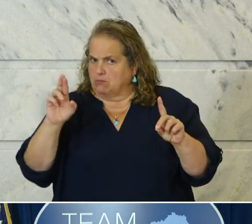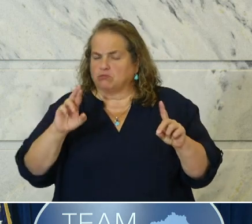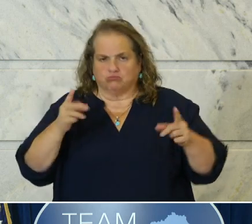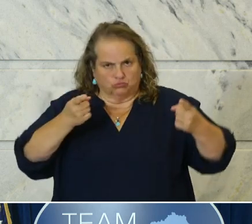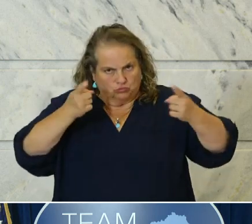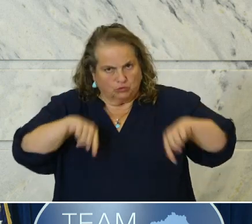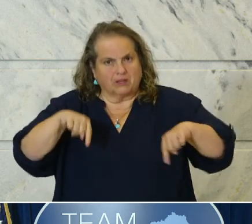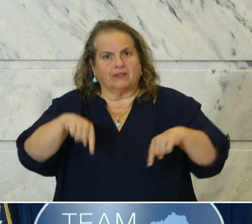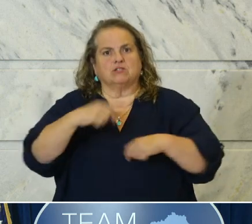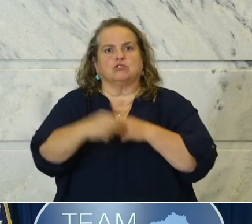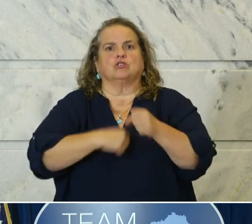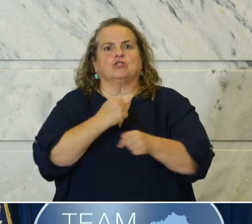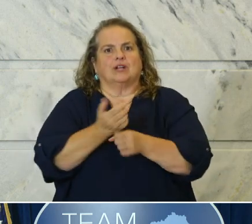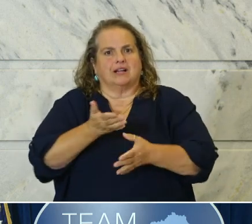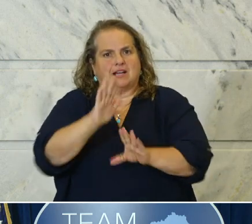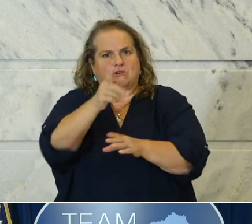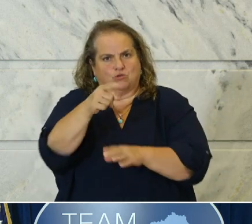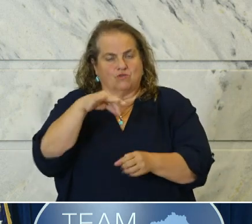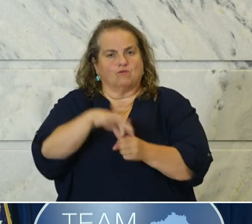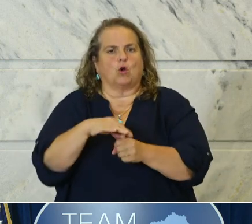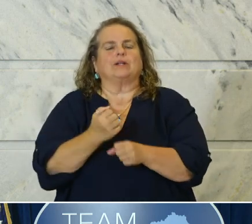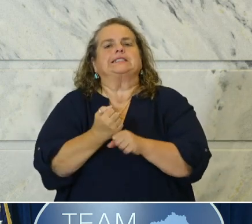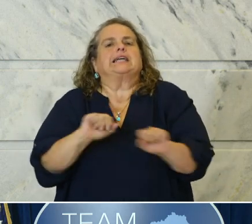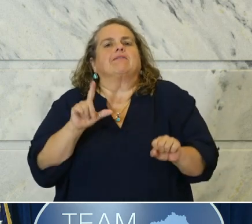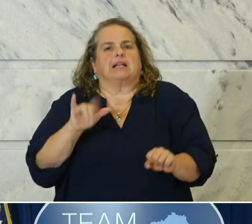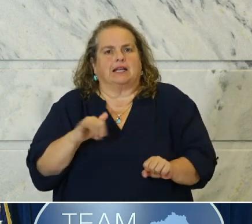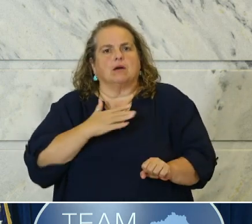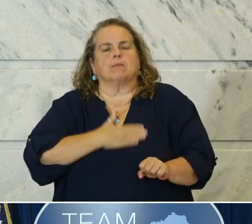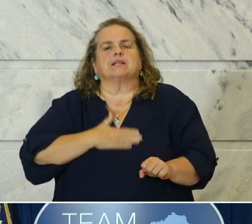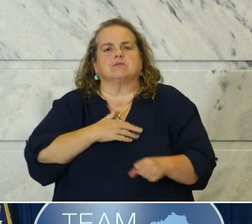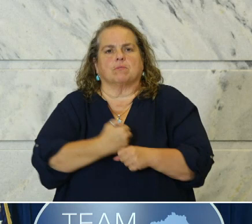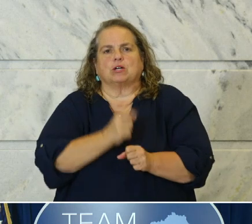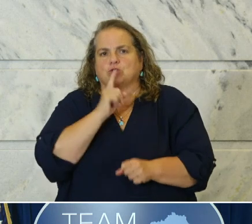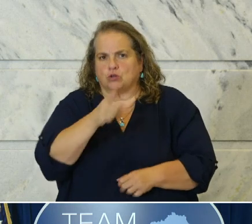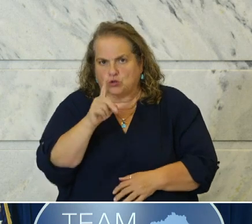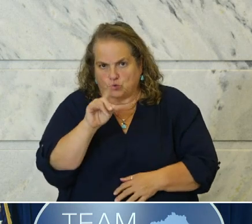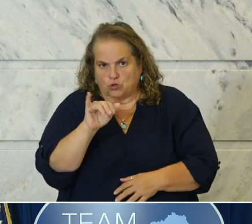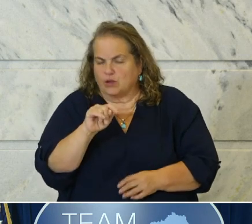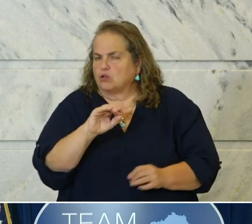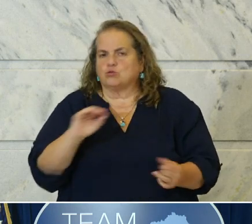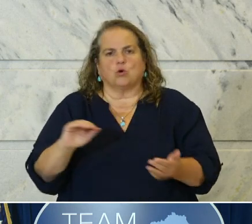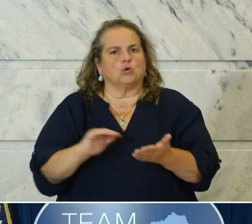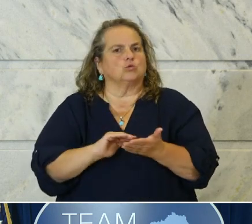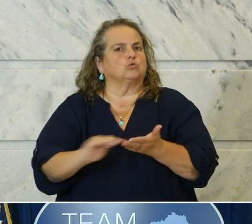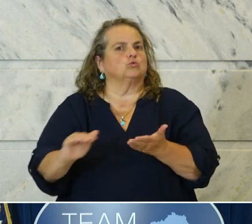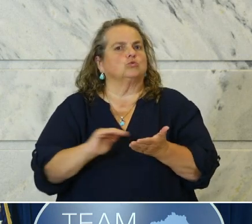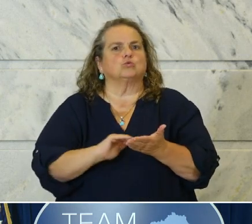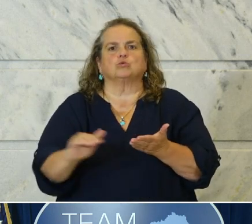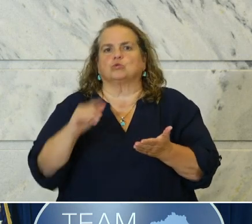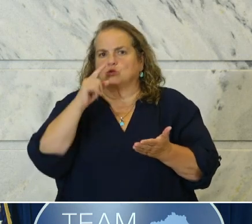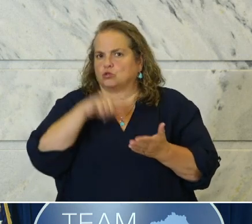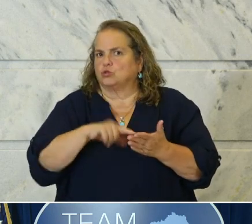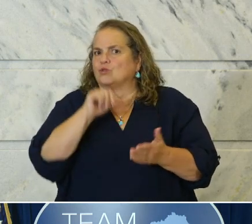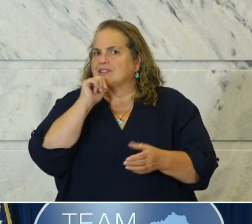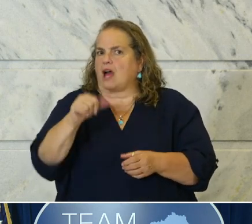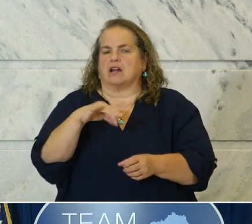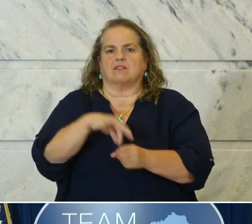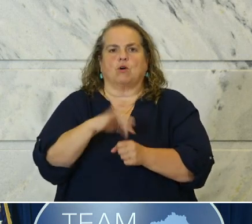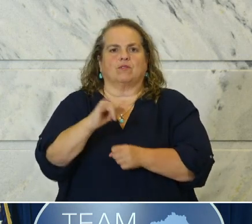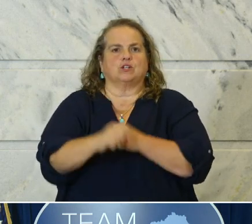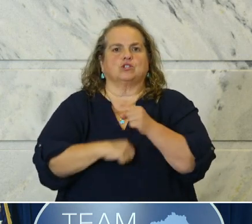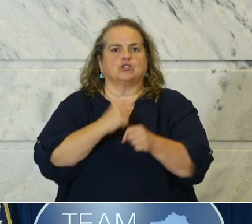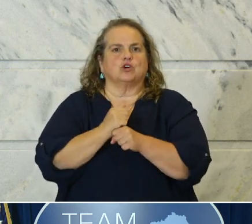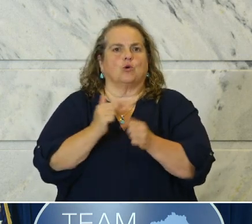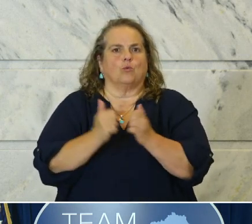agreement this year to let you vote safely. So make sure you do it. There is no excuse not to vote this year with one of